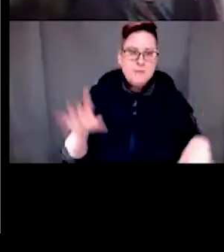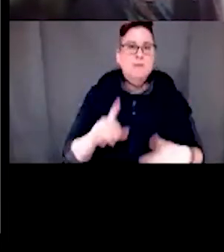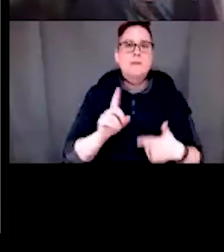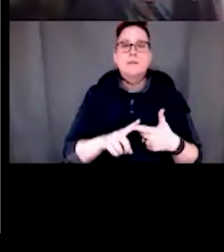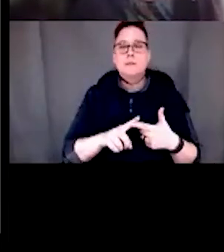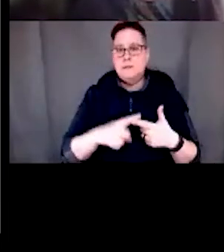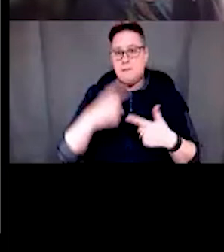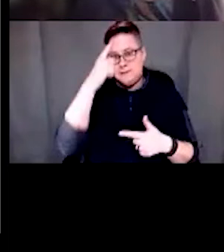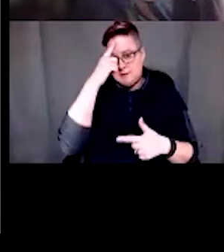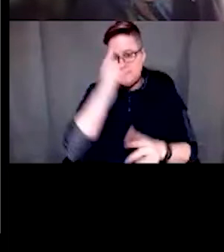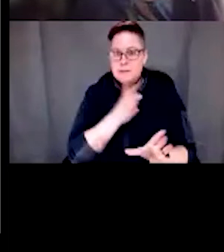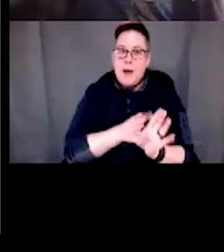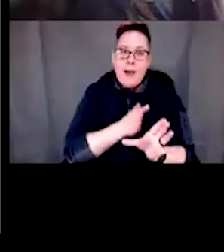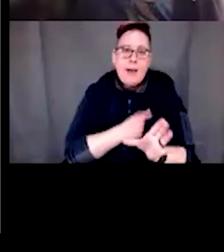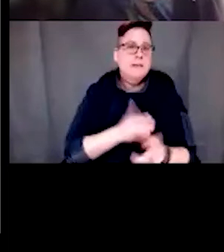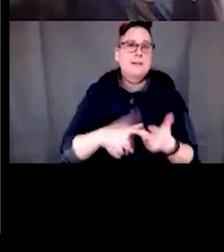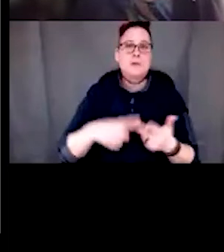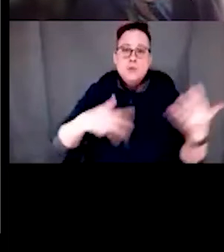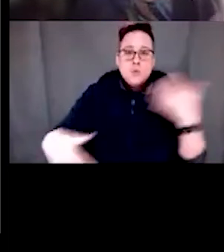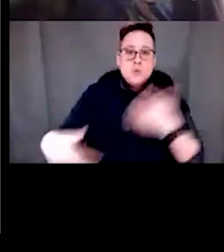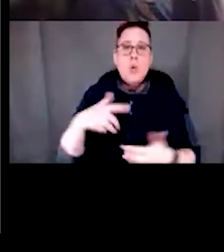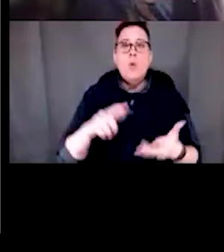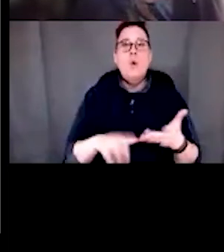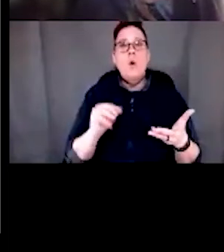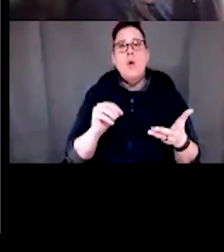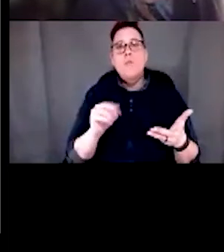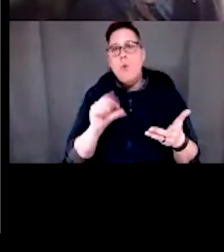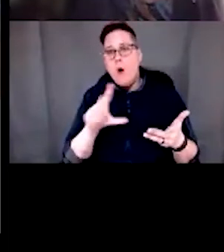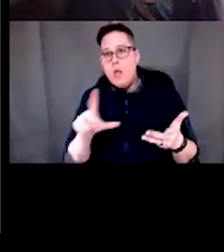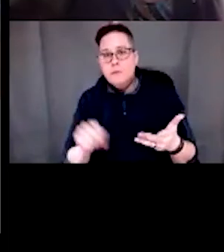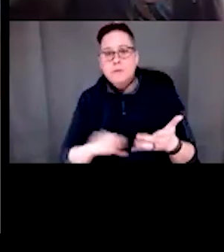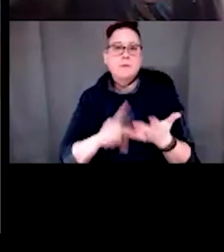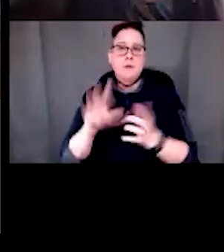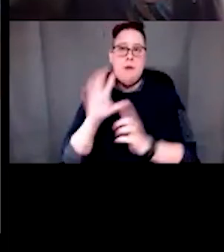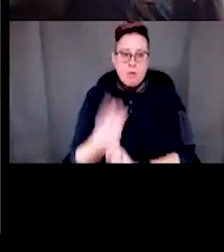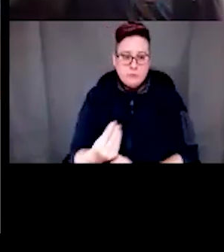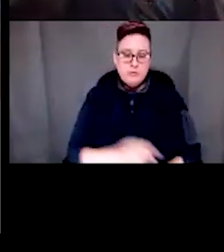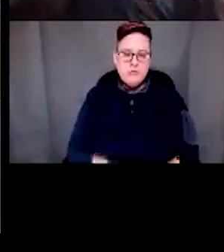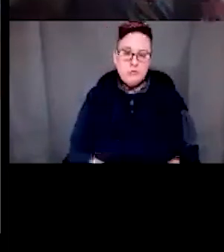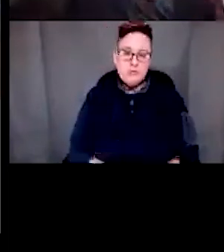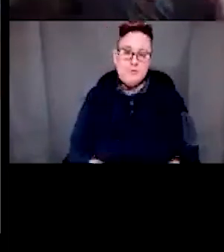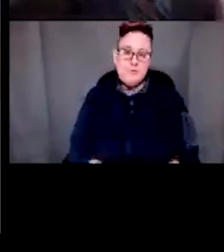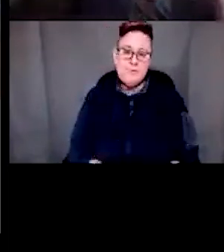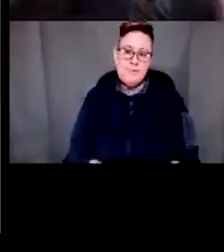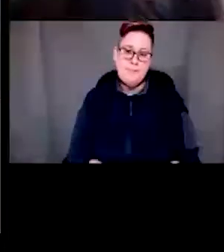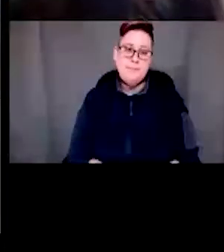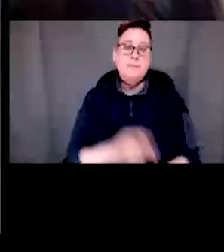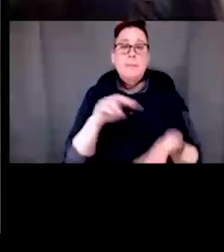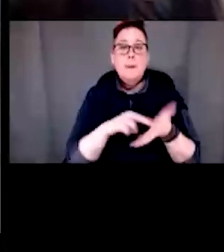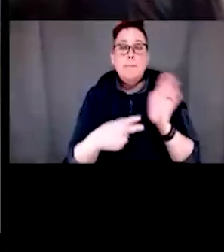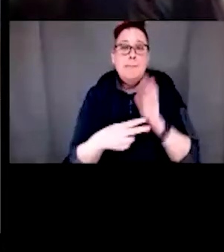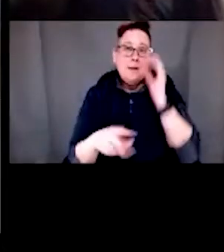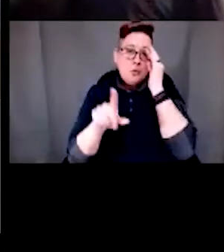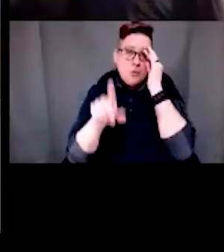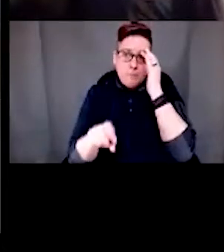also psychological space, social space, moral space, and cultural space. But that means you have to